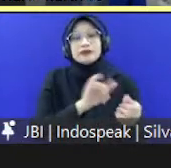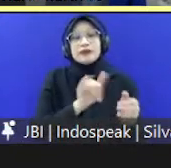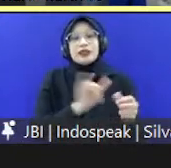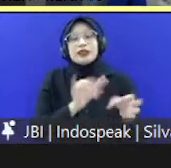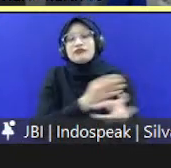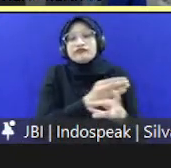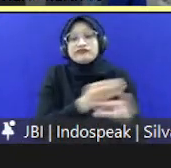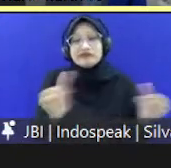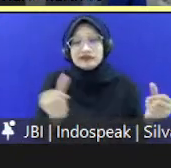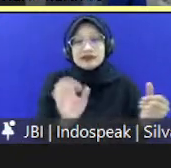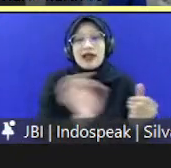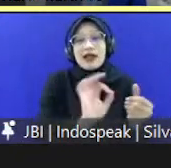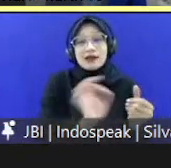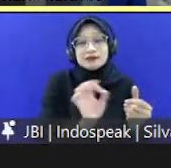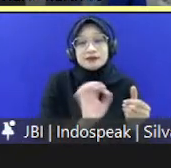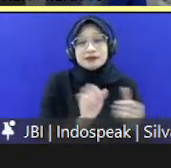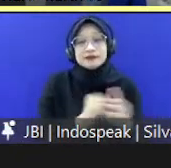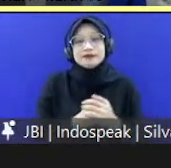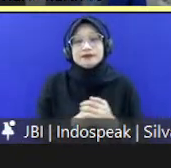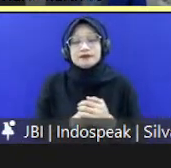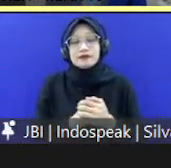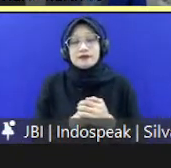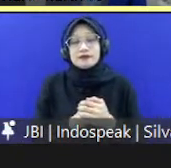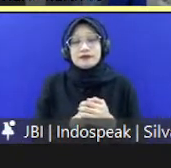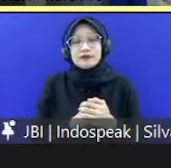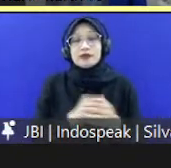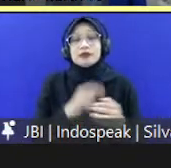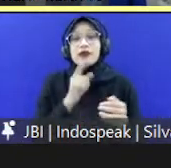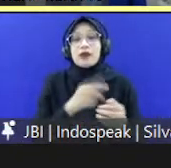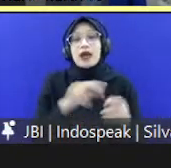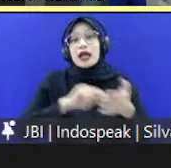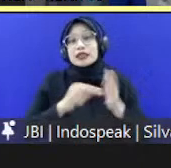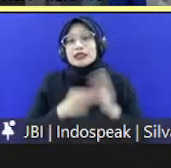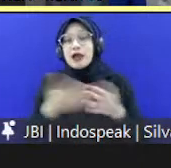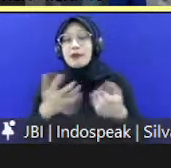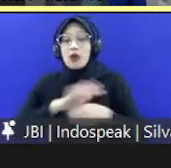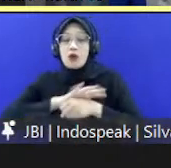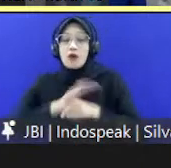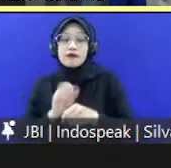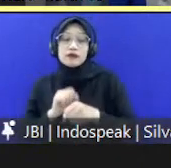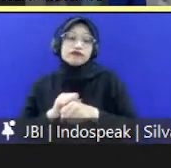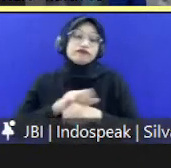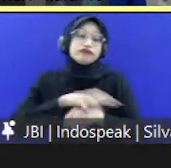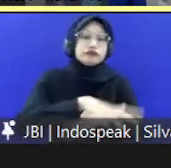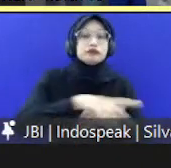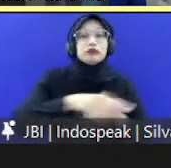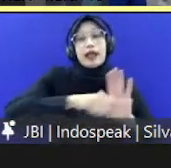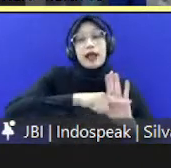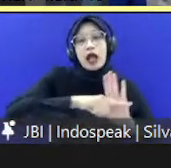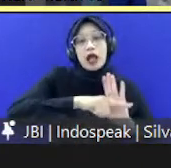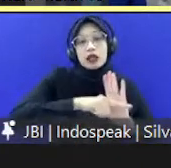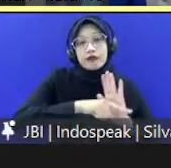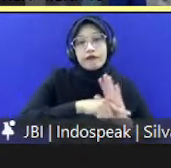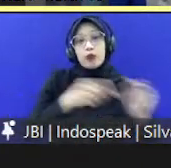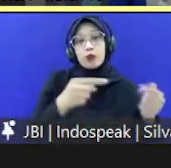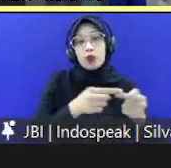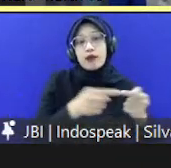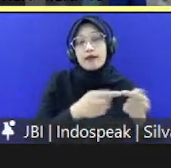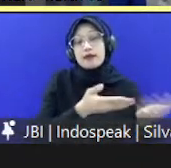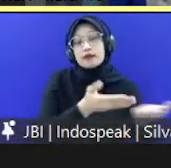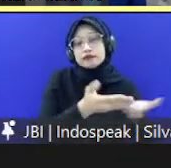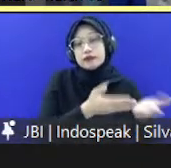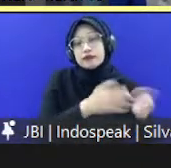have been negatively impacted by the COVID-19. So that doesn't help as well to recover the service